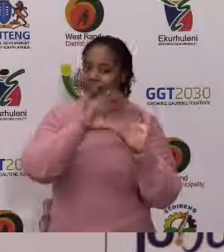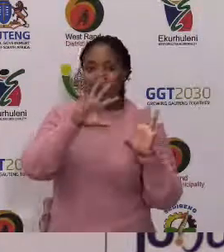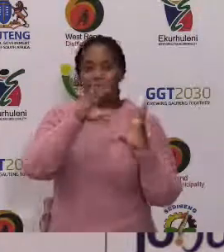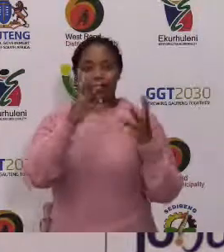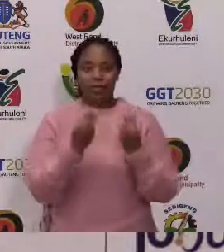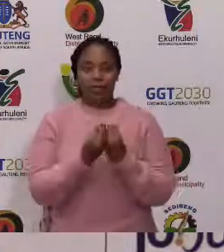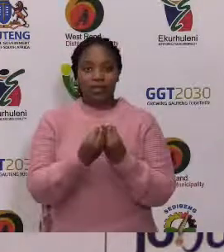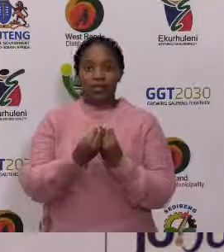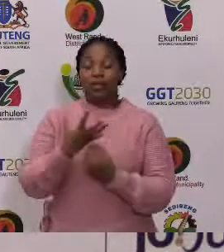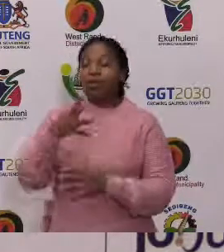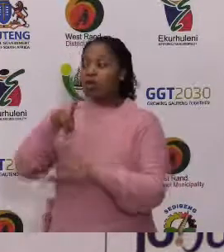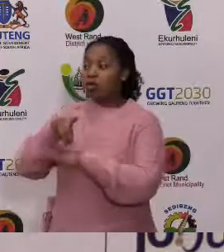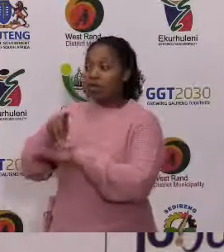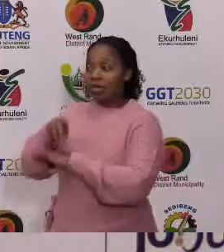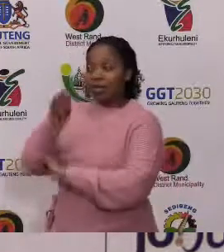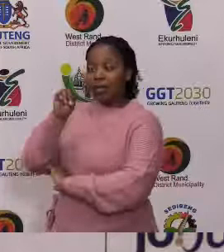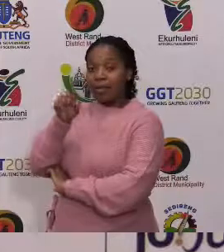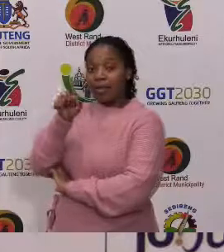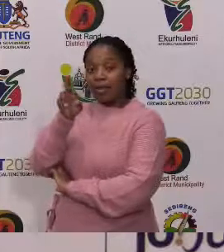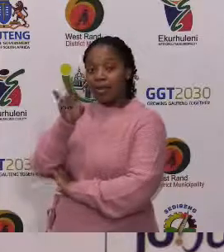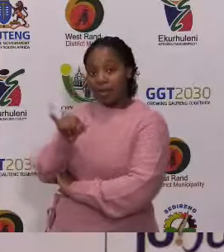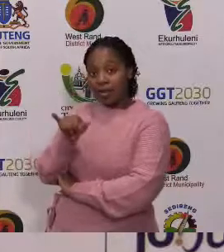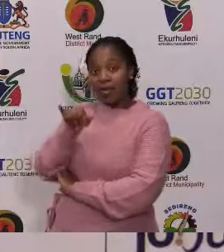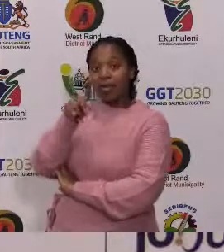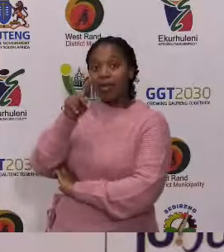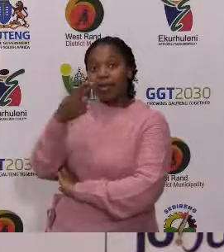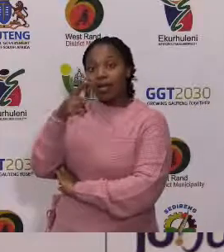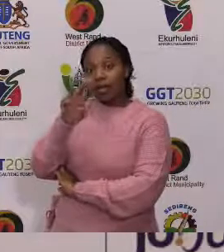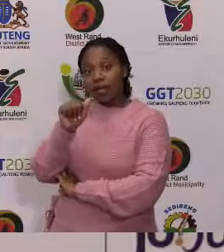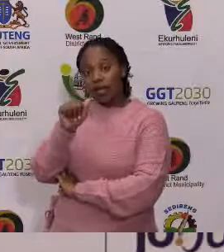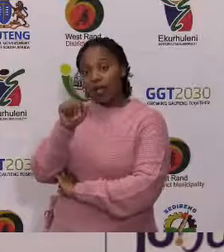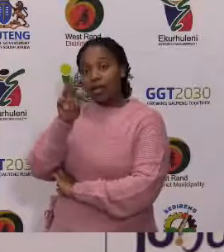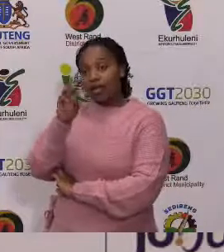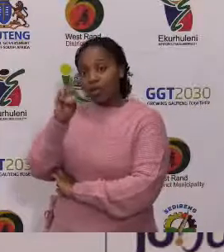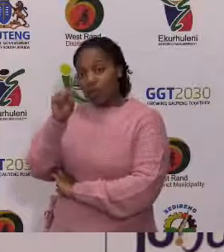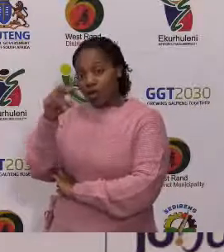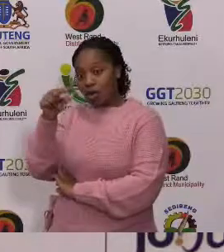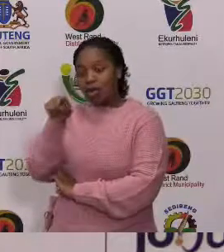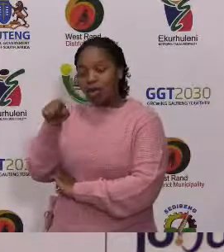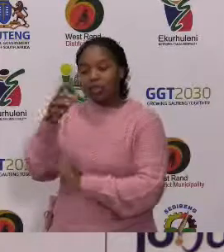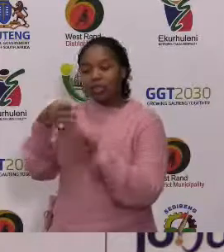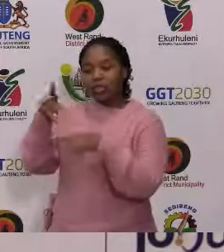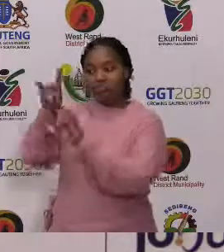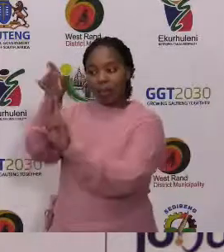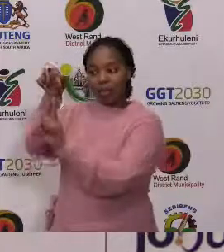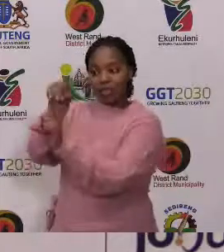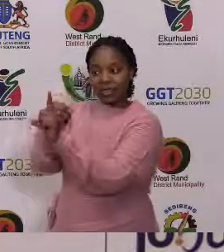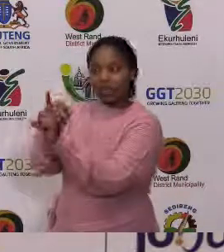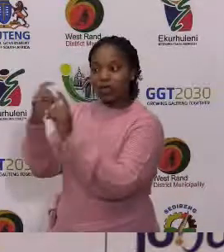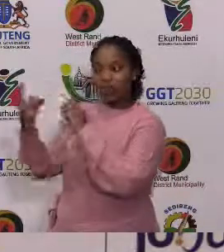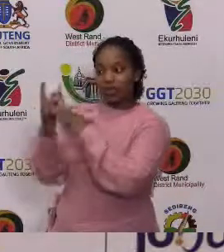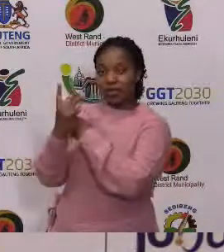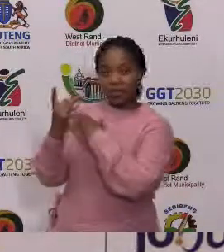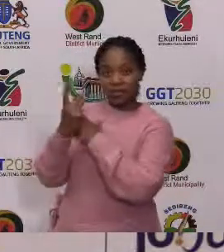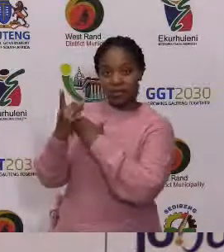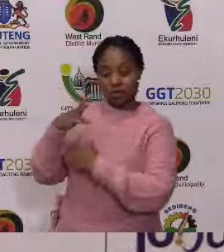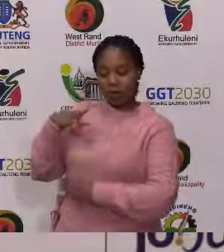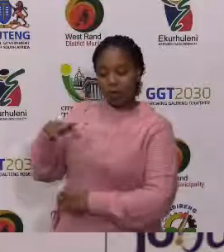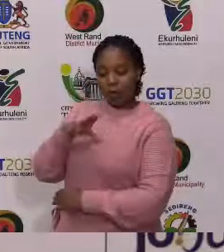Dr. Mary Kaunga is the chairperson of the Advisory Committee on COVID-19.